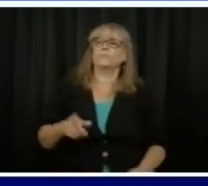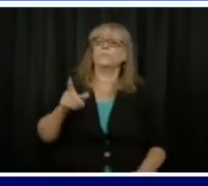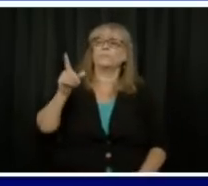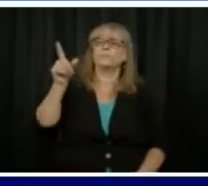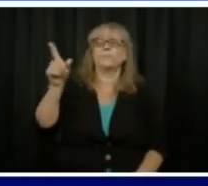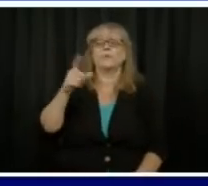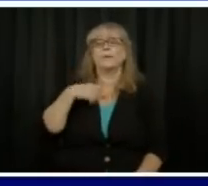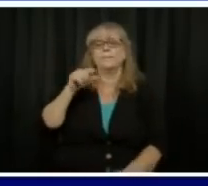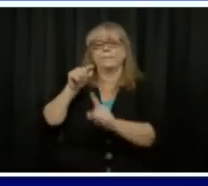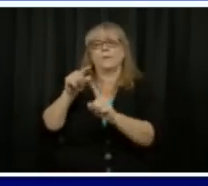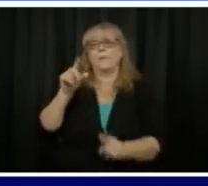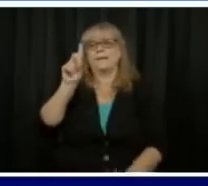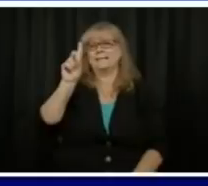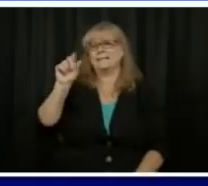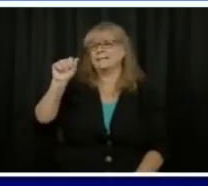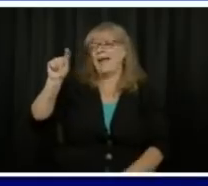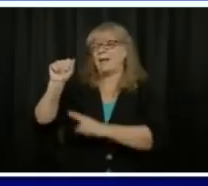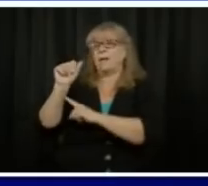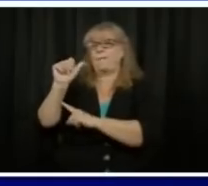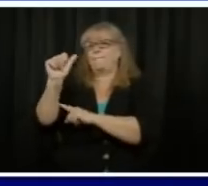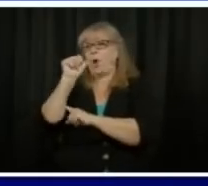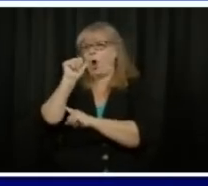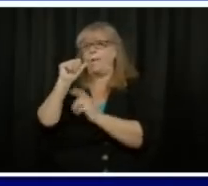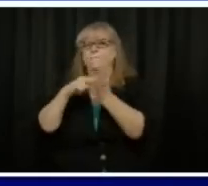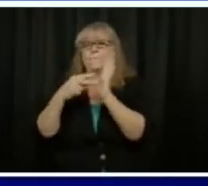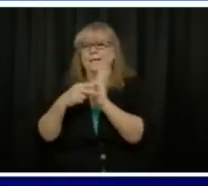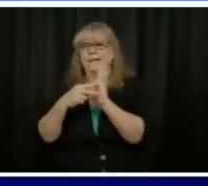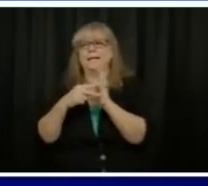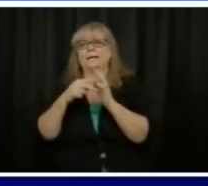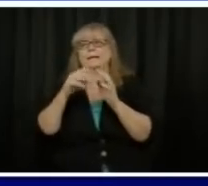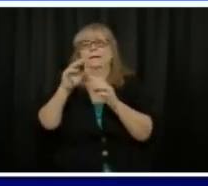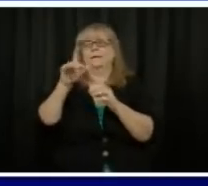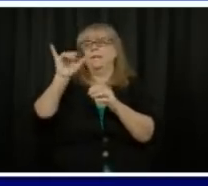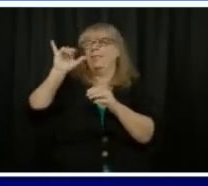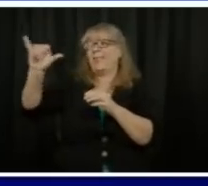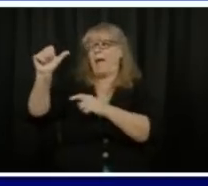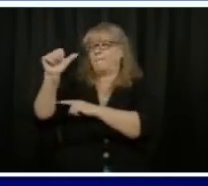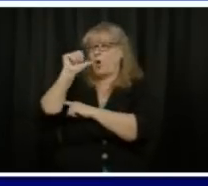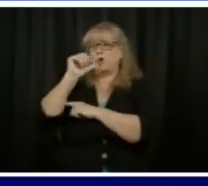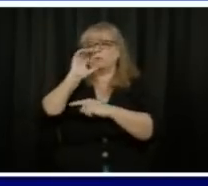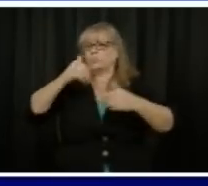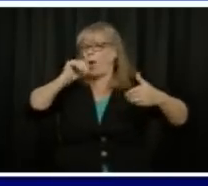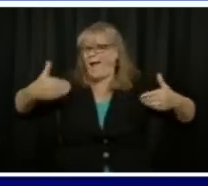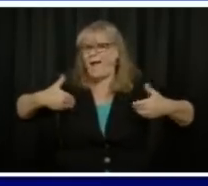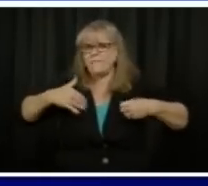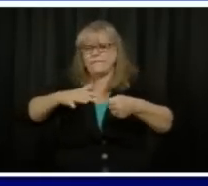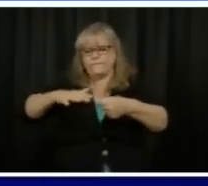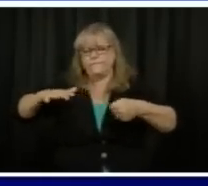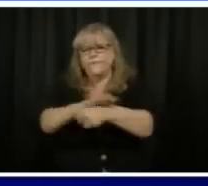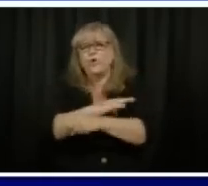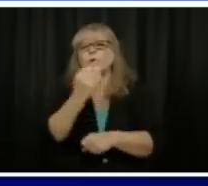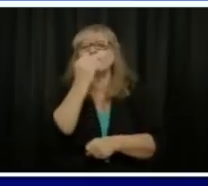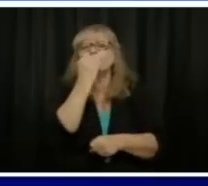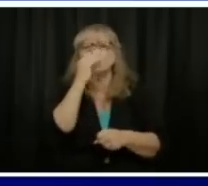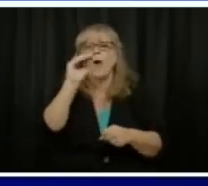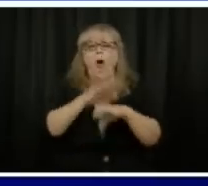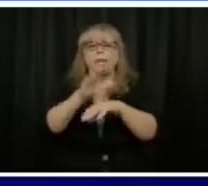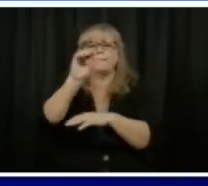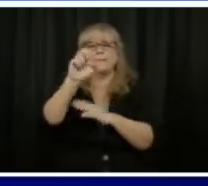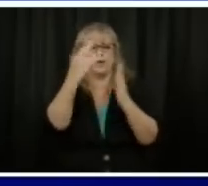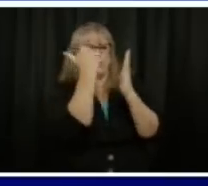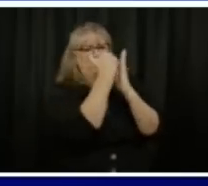have full food menus. They have at least 5% of their business occurring after 10 p.m. In April and May, the bar traffic was